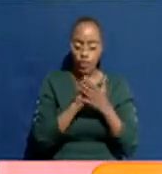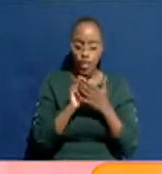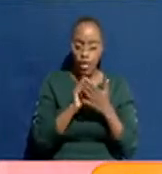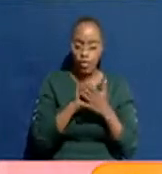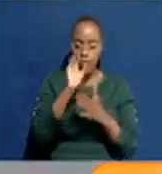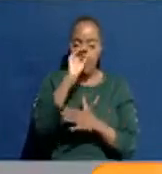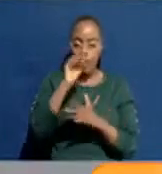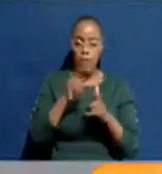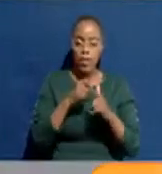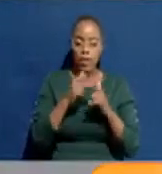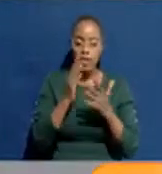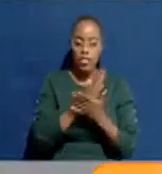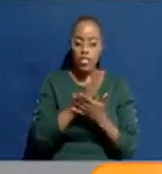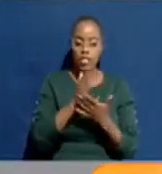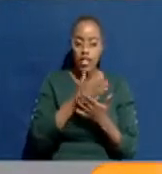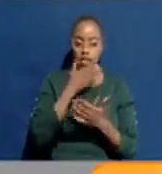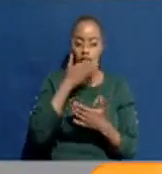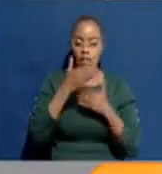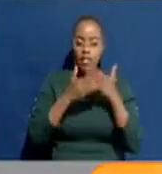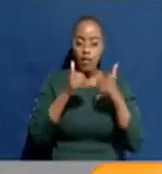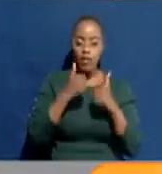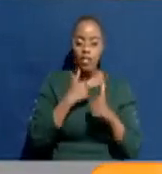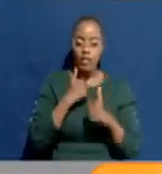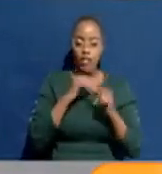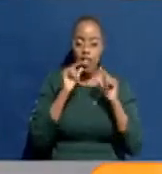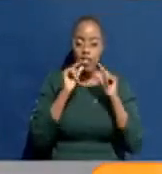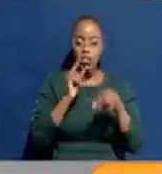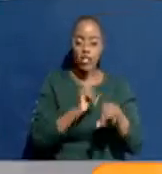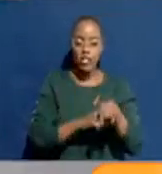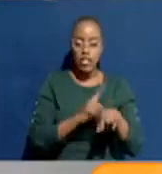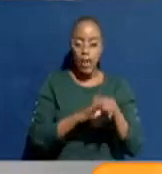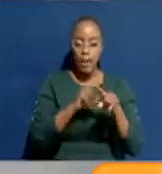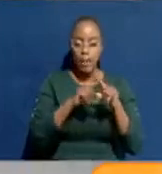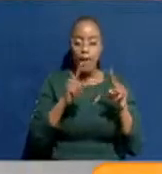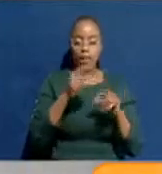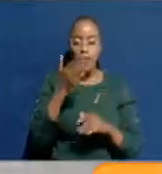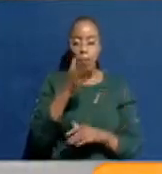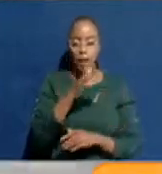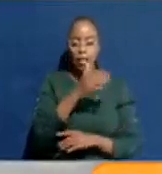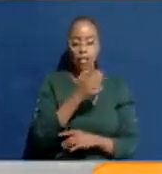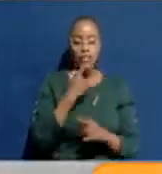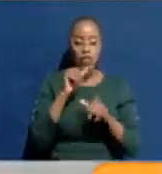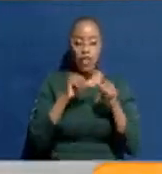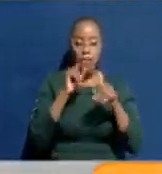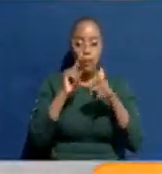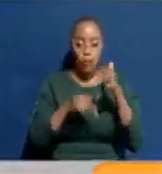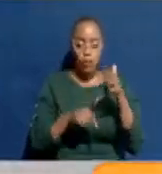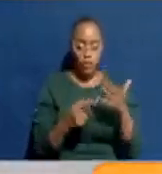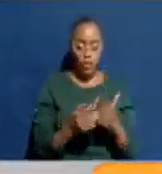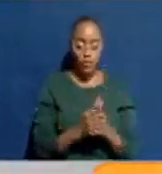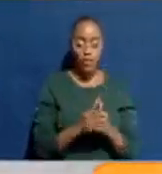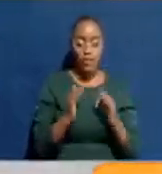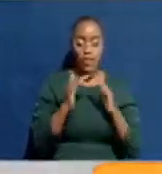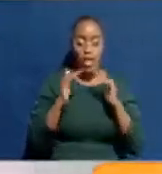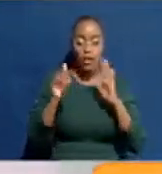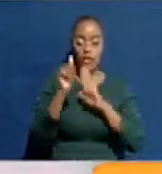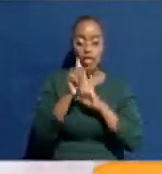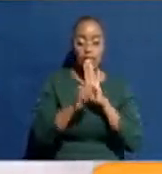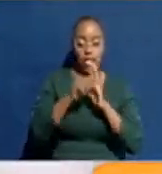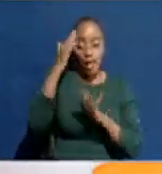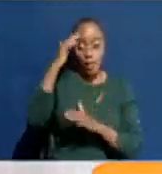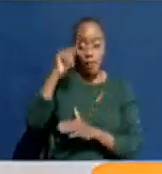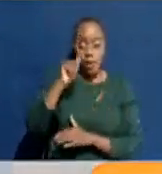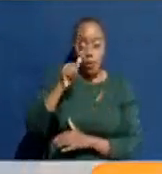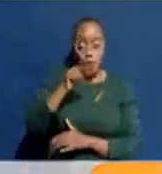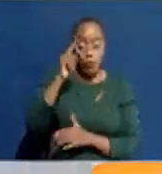we'll be sharing the answers in a short while. But back here, talking about the housing agenda, I don't know what you